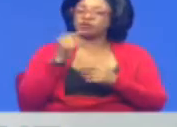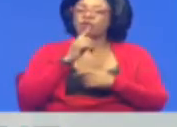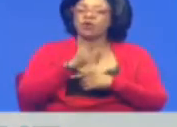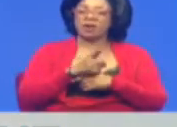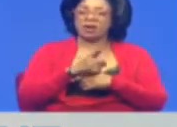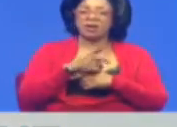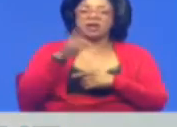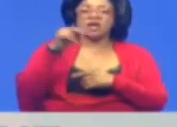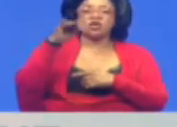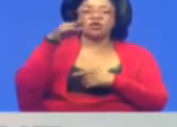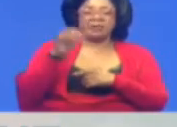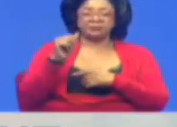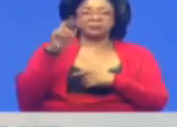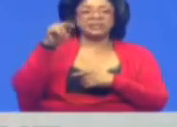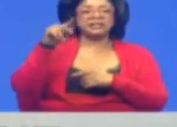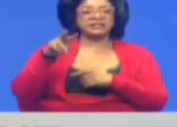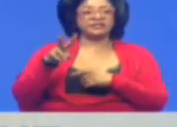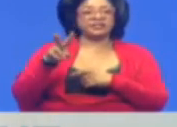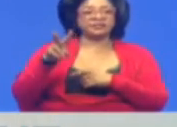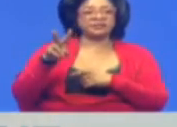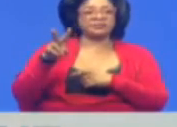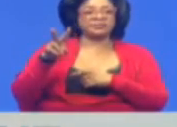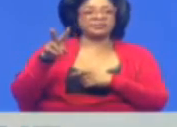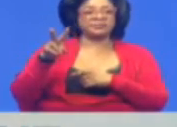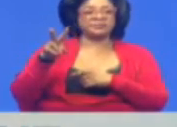Nayuma Sumpao, NTV.